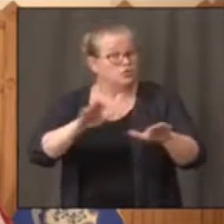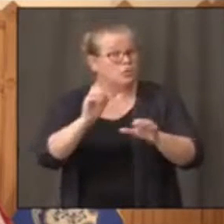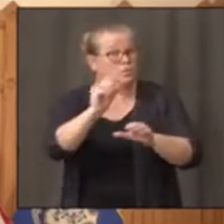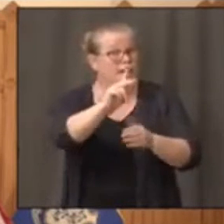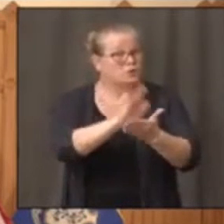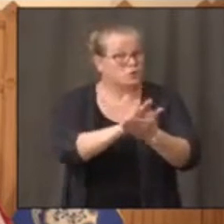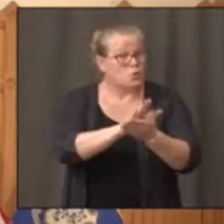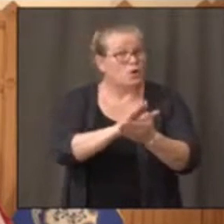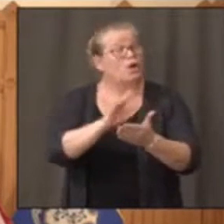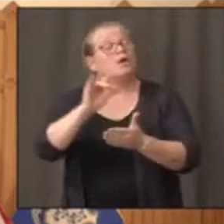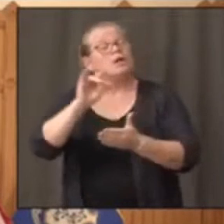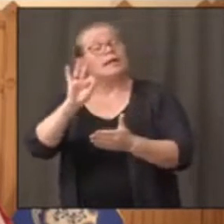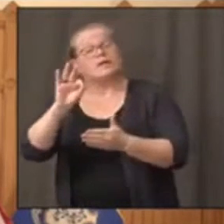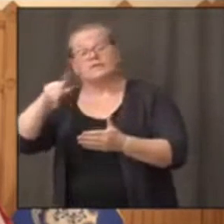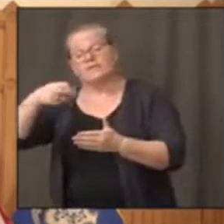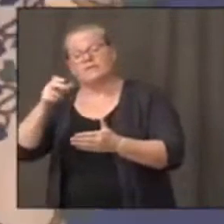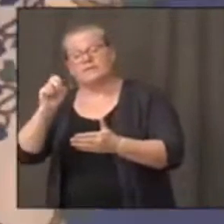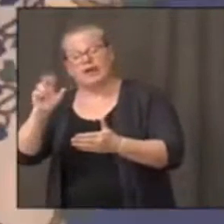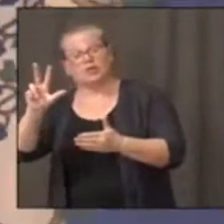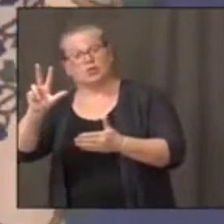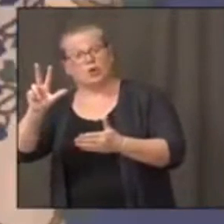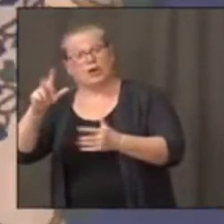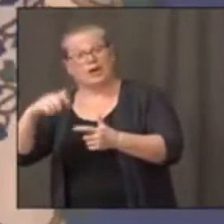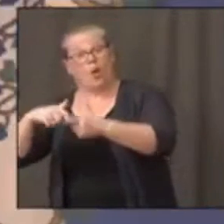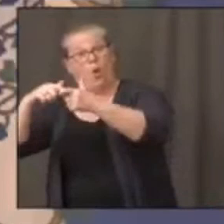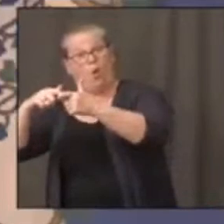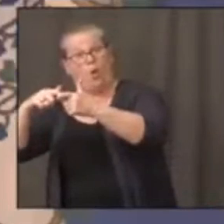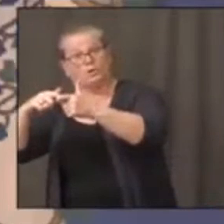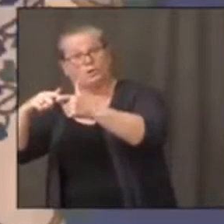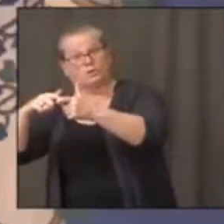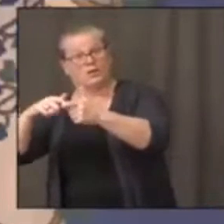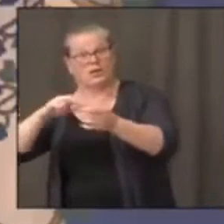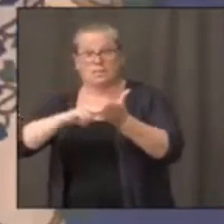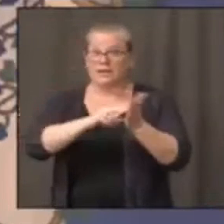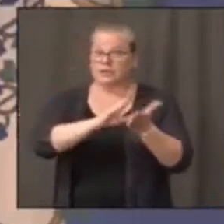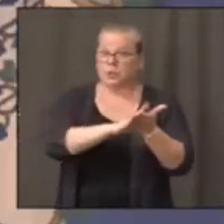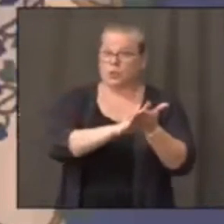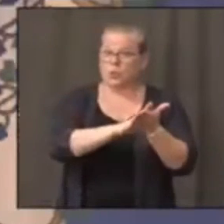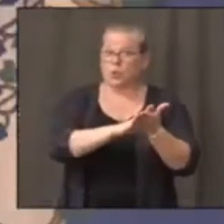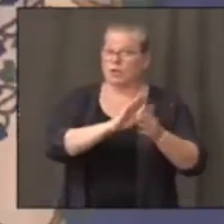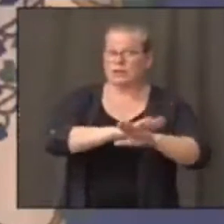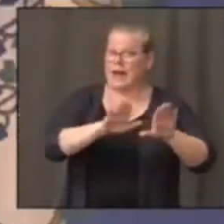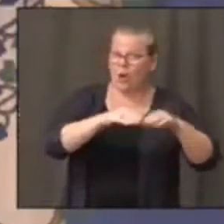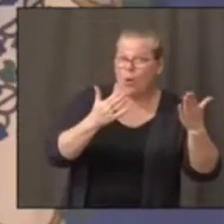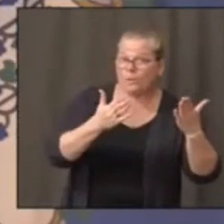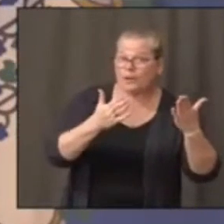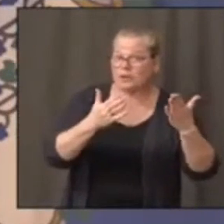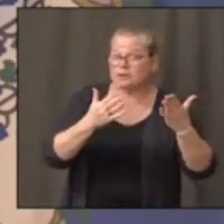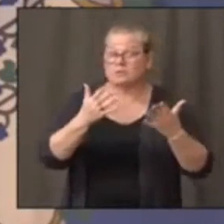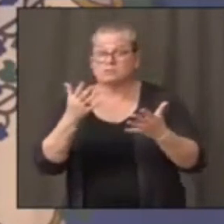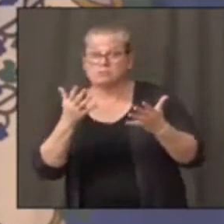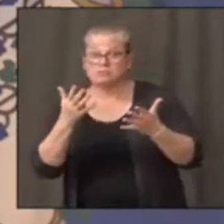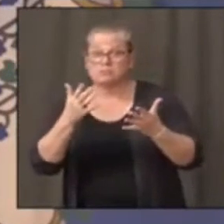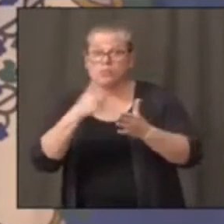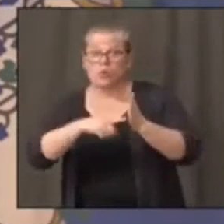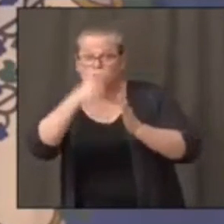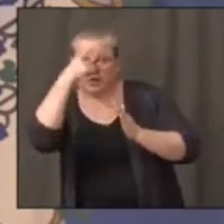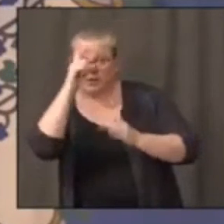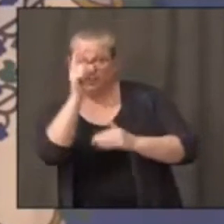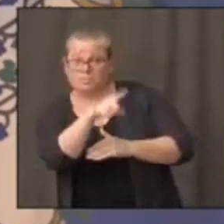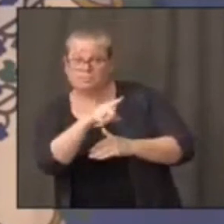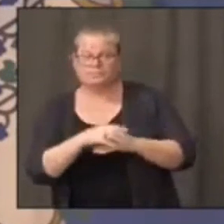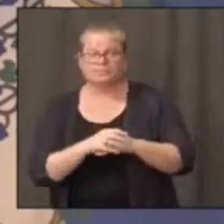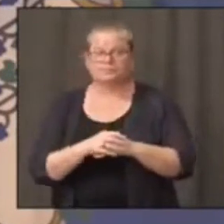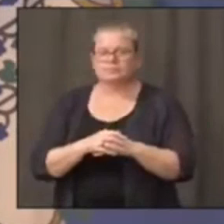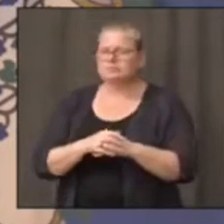go forward? I think those are two separate items. Phase 3, as you remember, was bars,